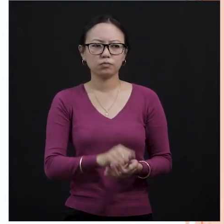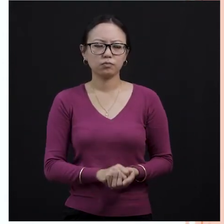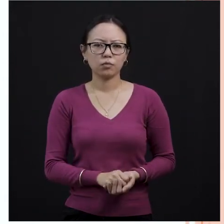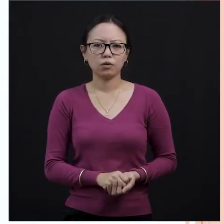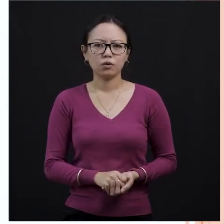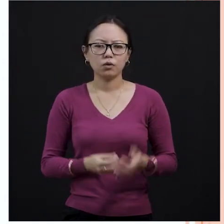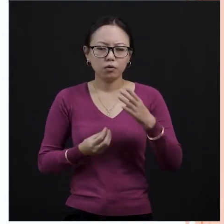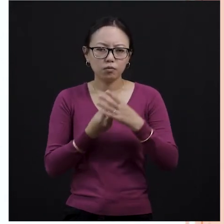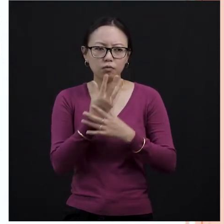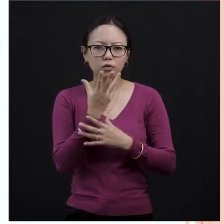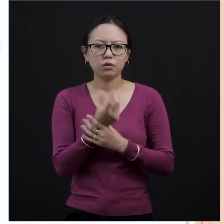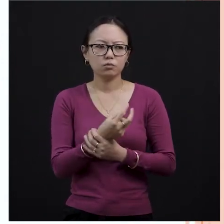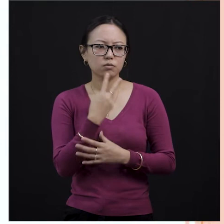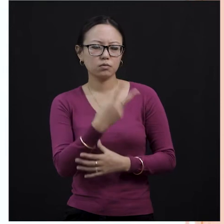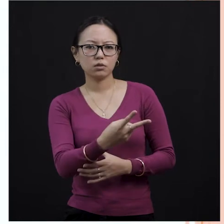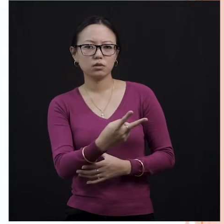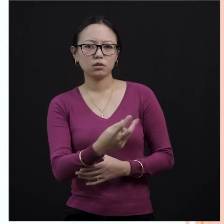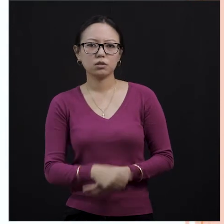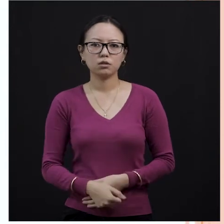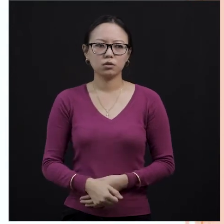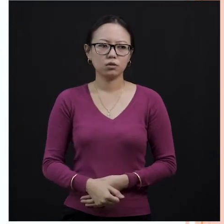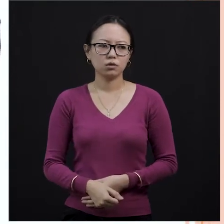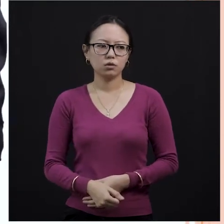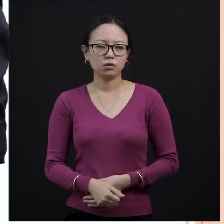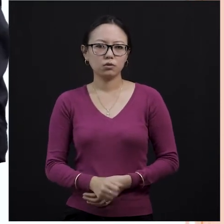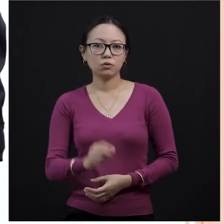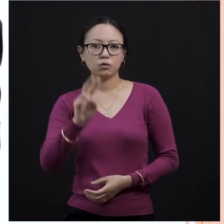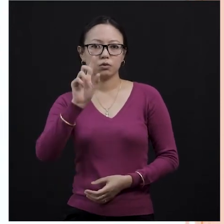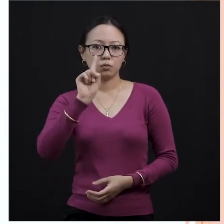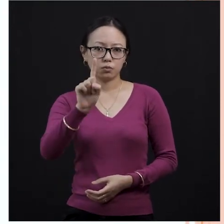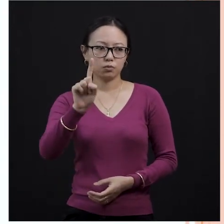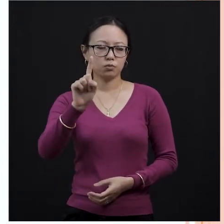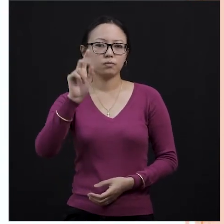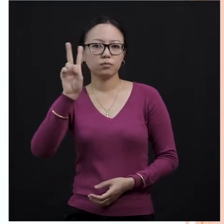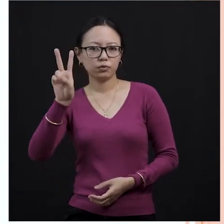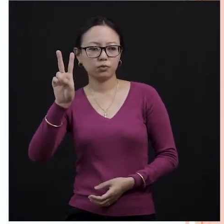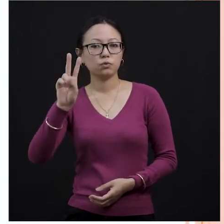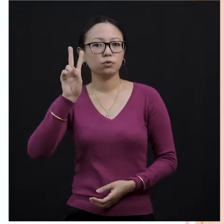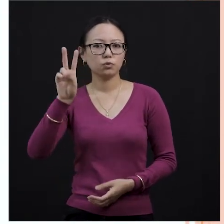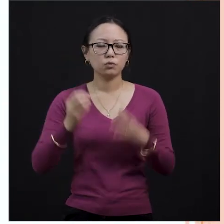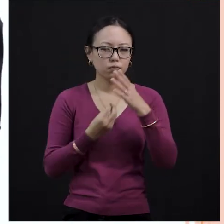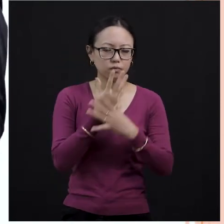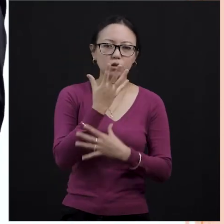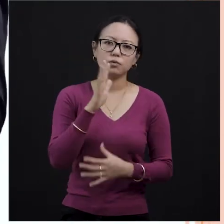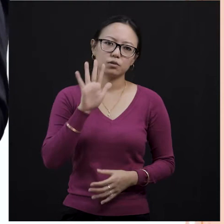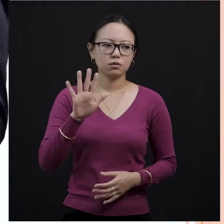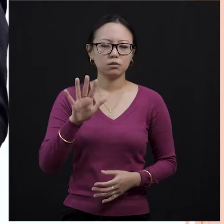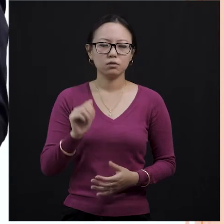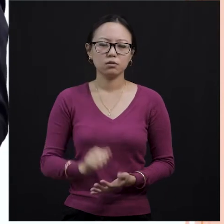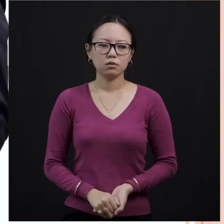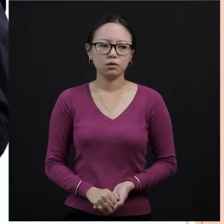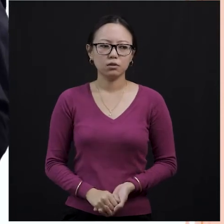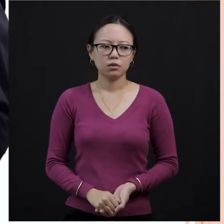see are 1 and 2, right? 1 and 2. So we have